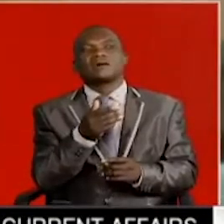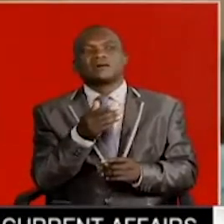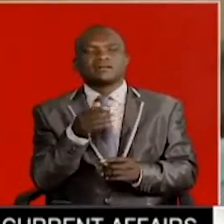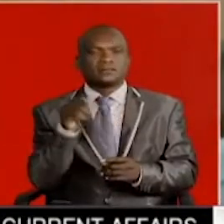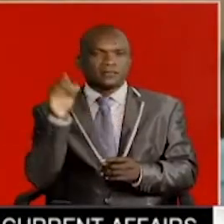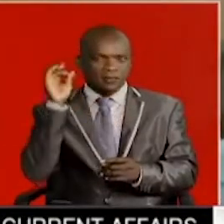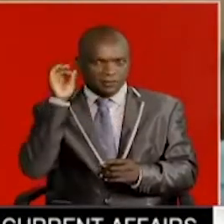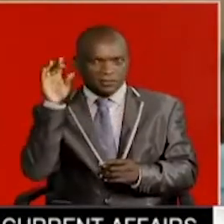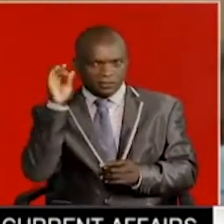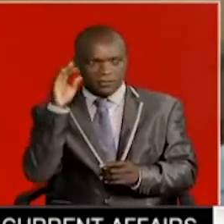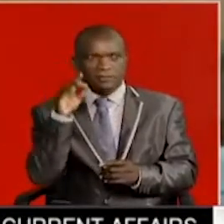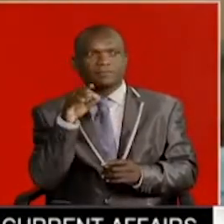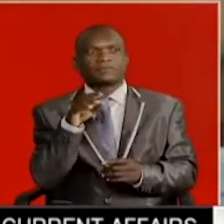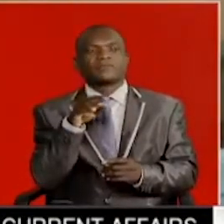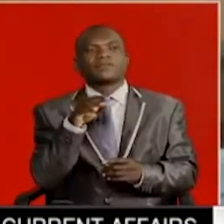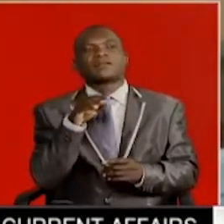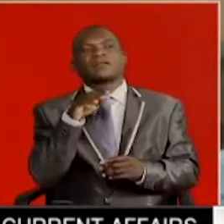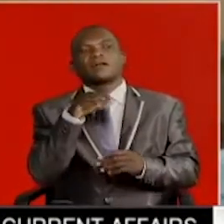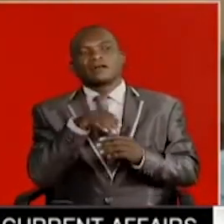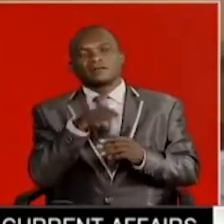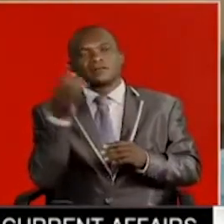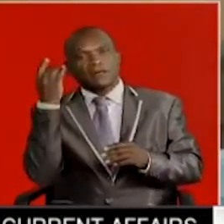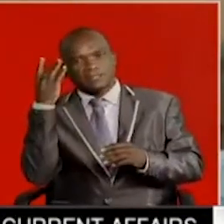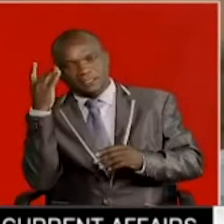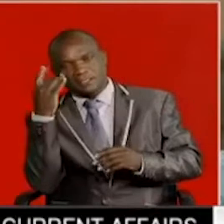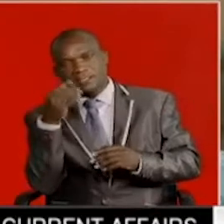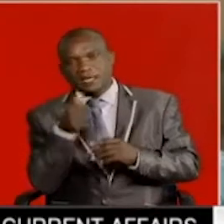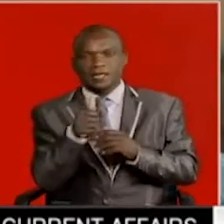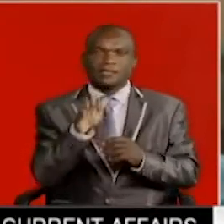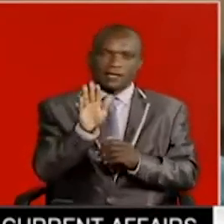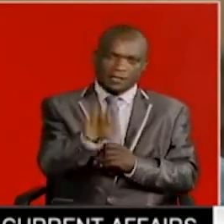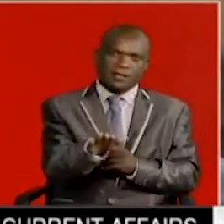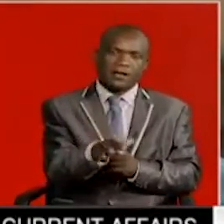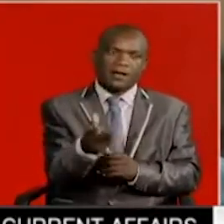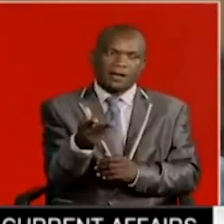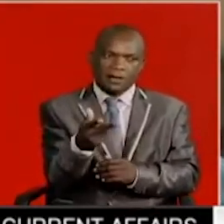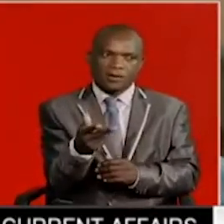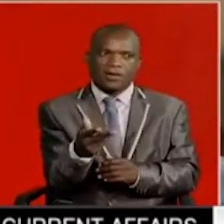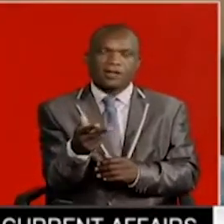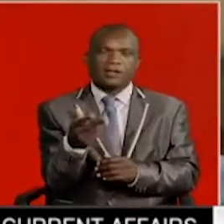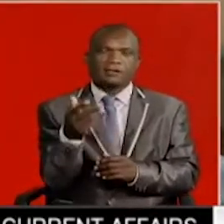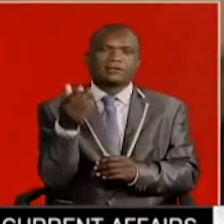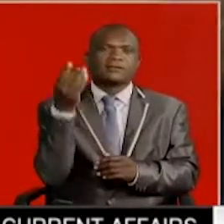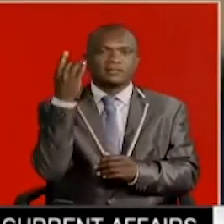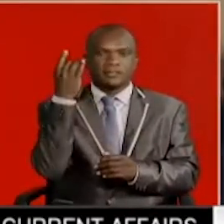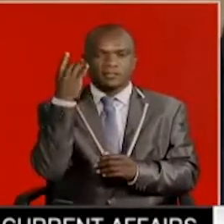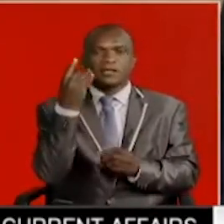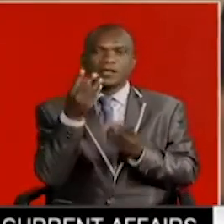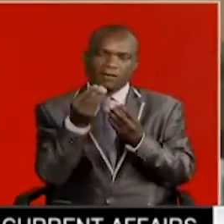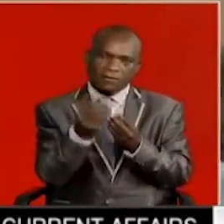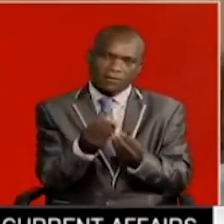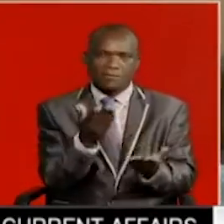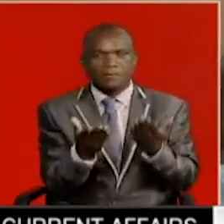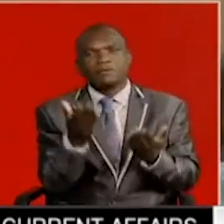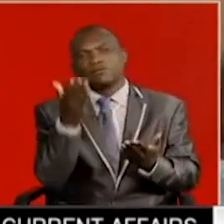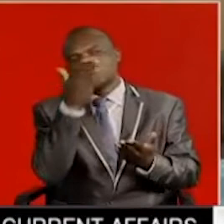you call them underlining what? Diseases. Underlining conditions. It might be